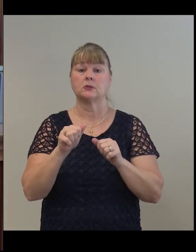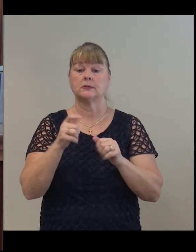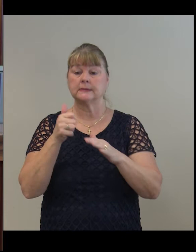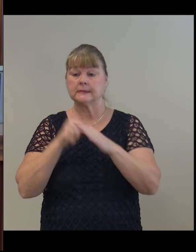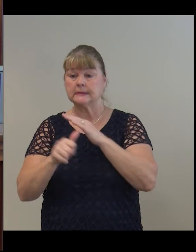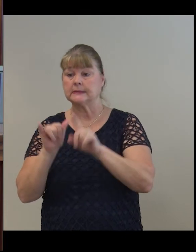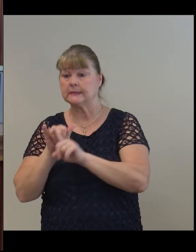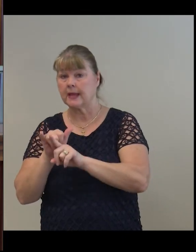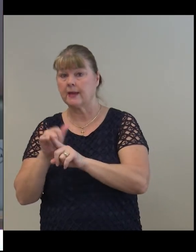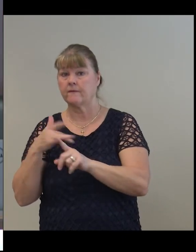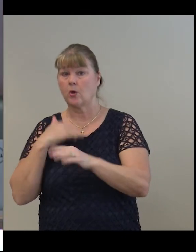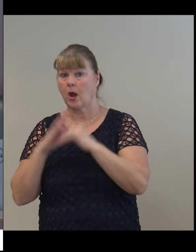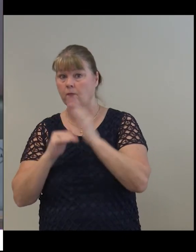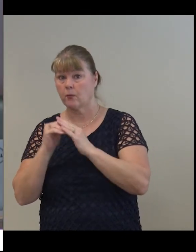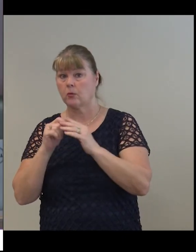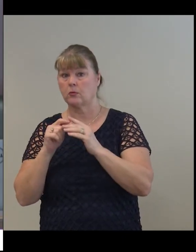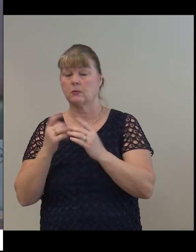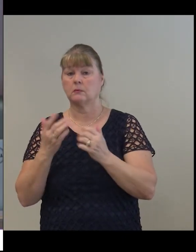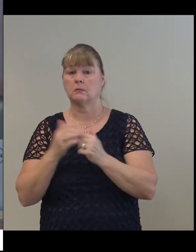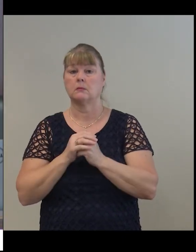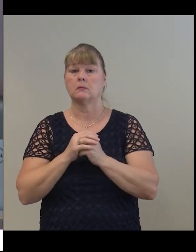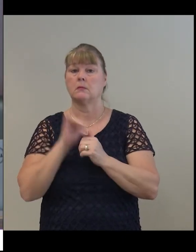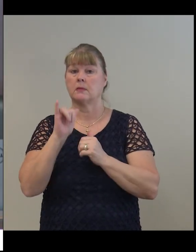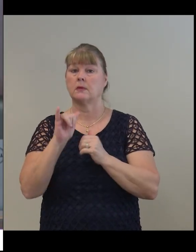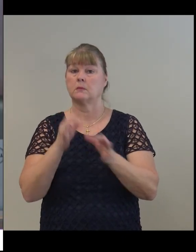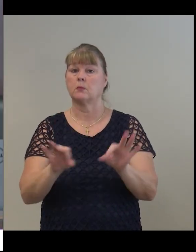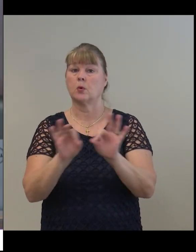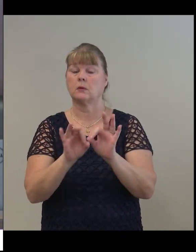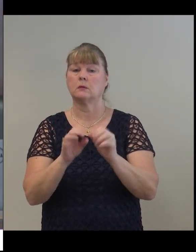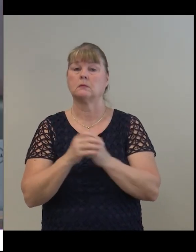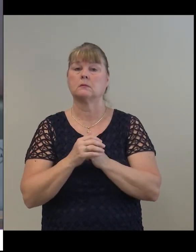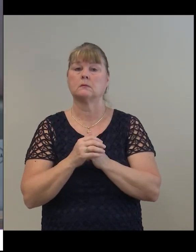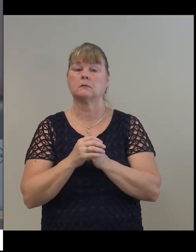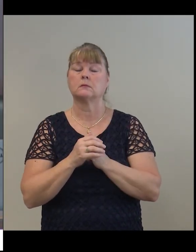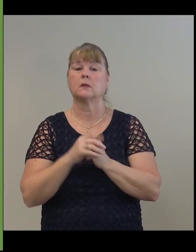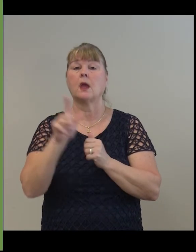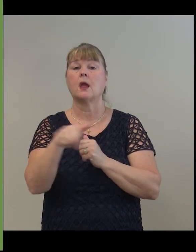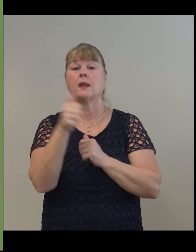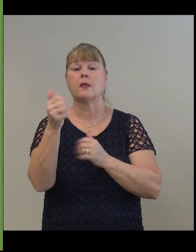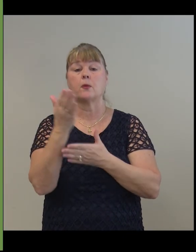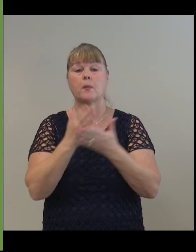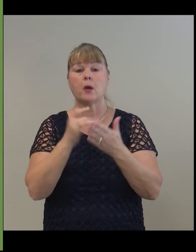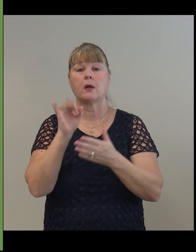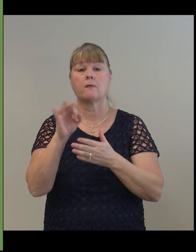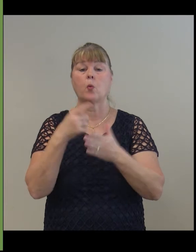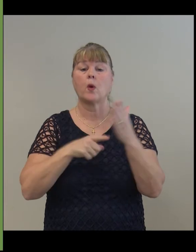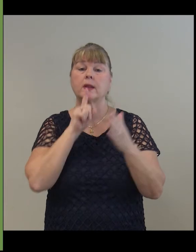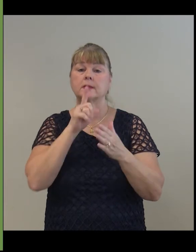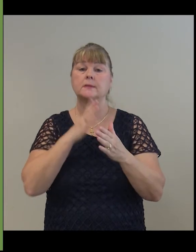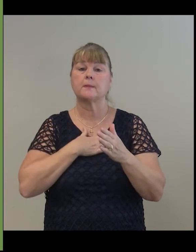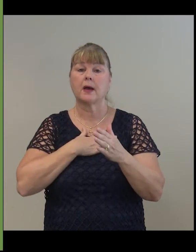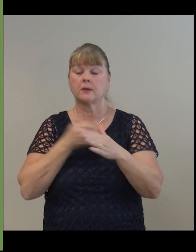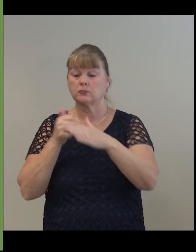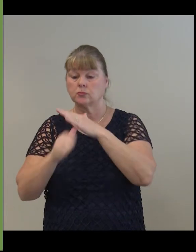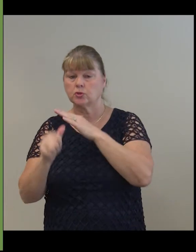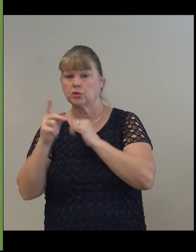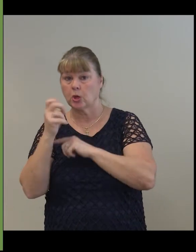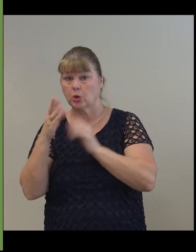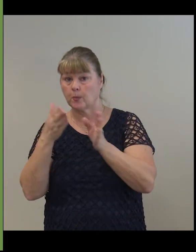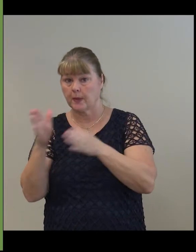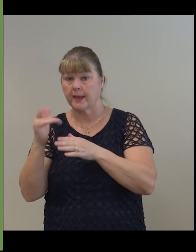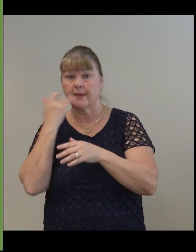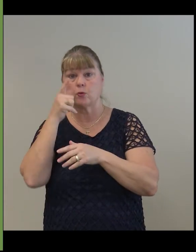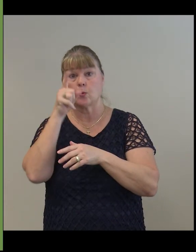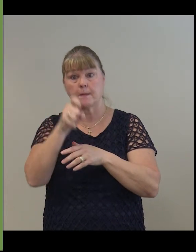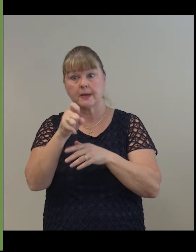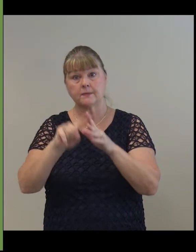can shelter in place and feel comfortable? That's incredibly important. Another part of what is my shelter plan, if